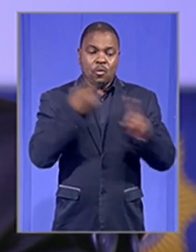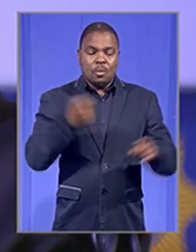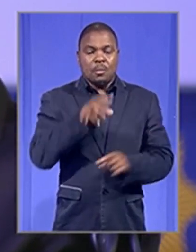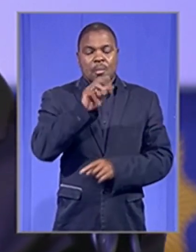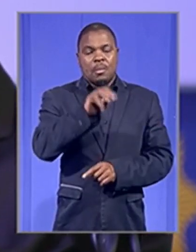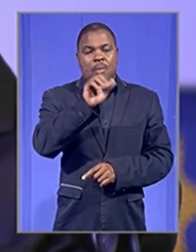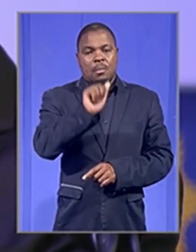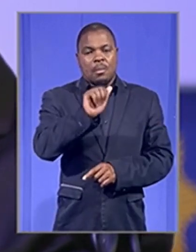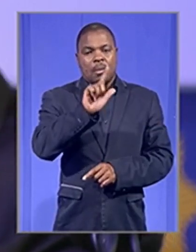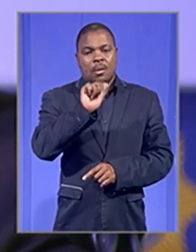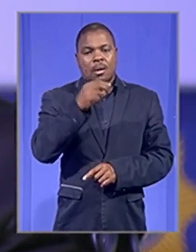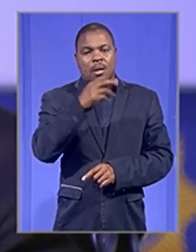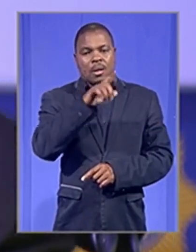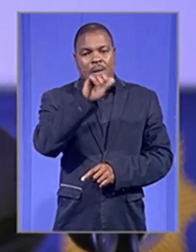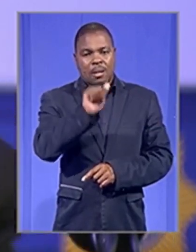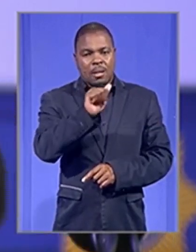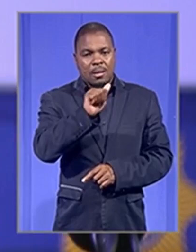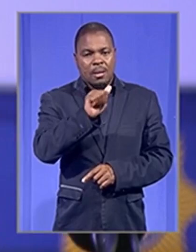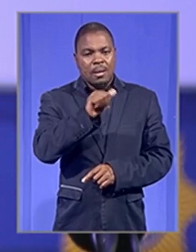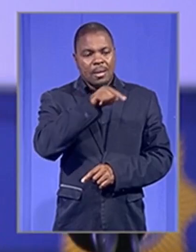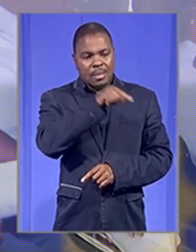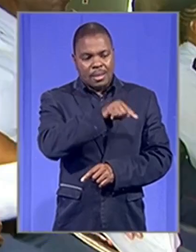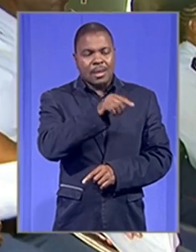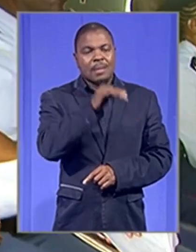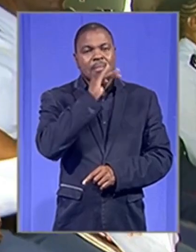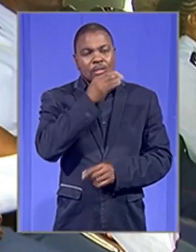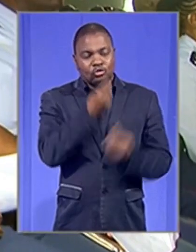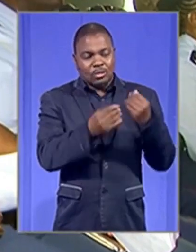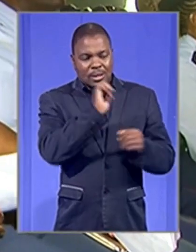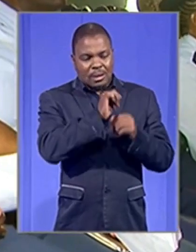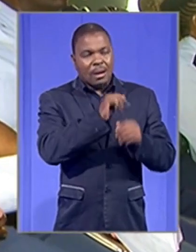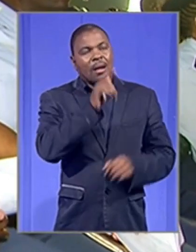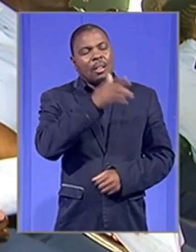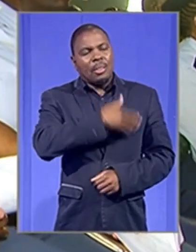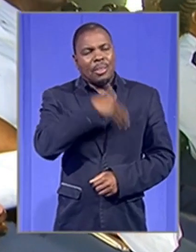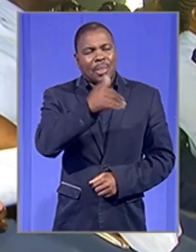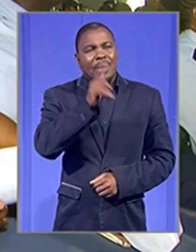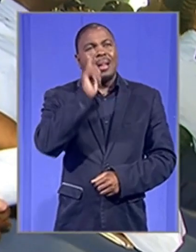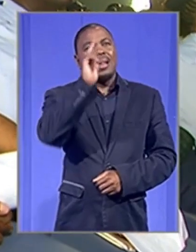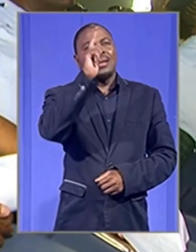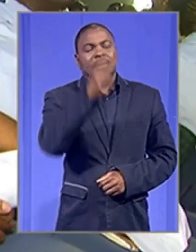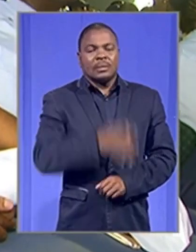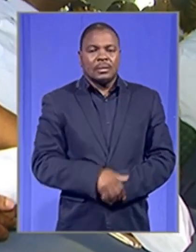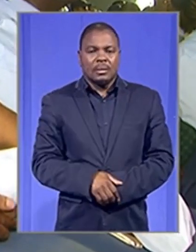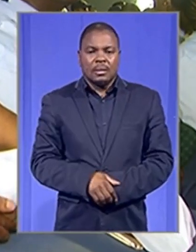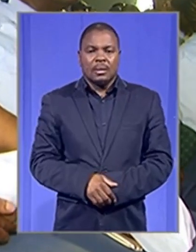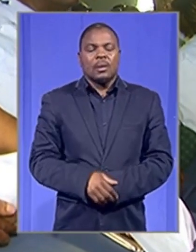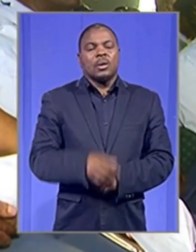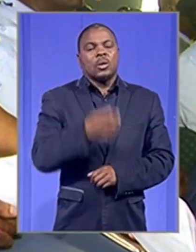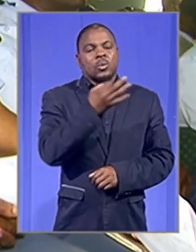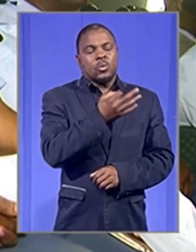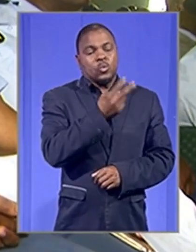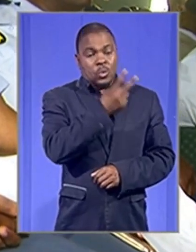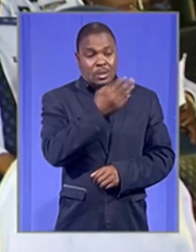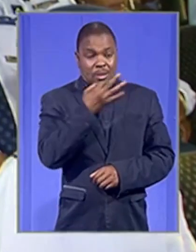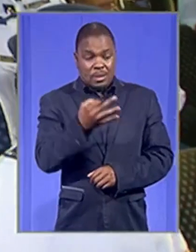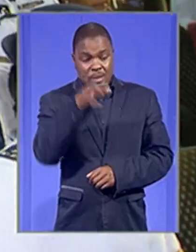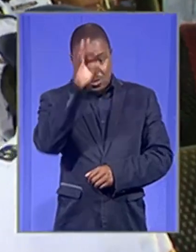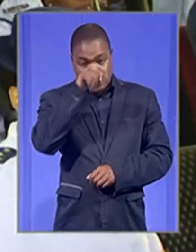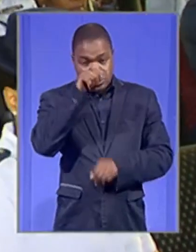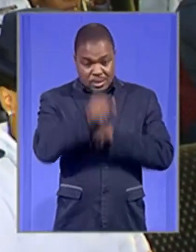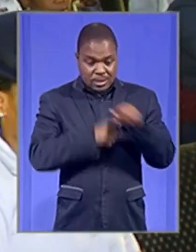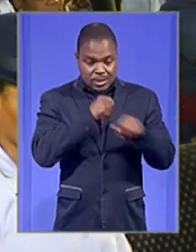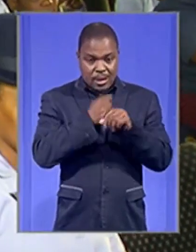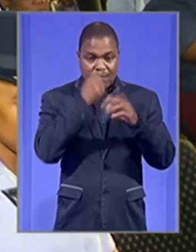Kamalahlela, they've got a delayed pain. Ke maponesa a 33 a hlokahalletseng mosebetsing selemong